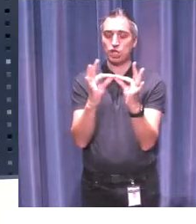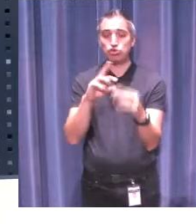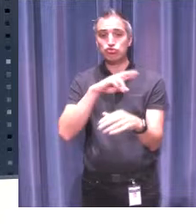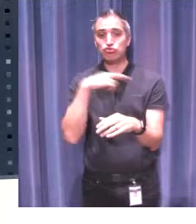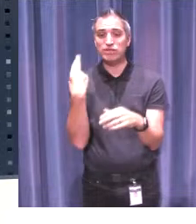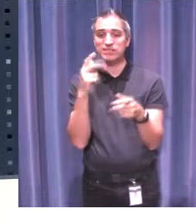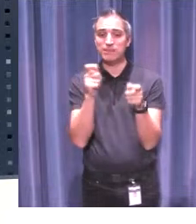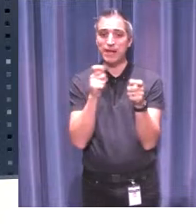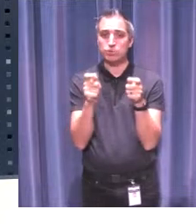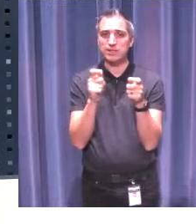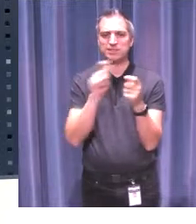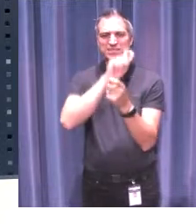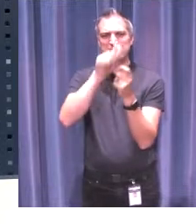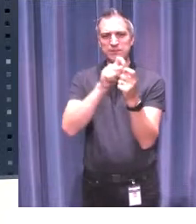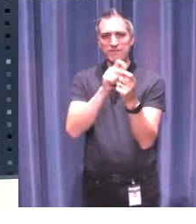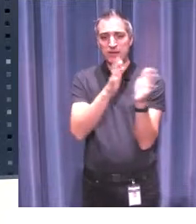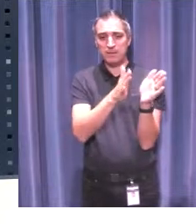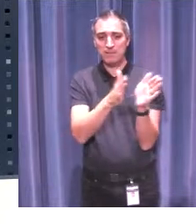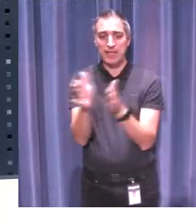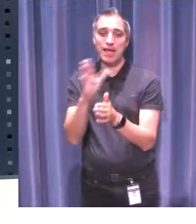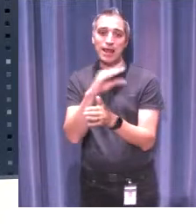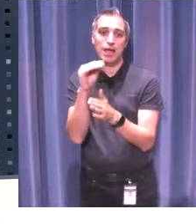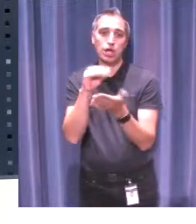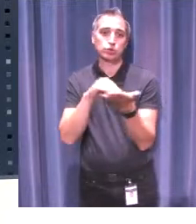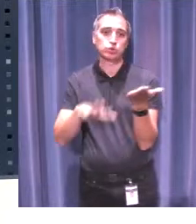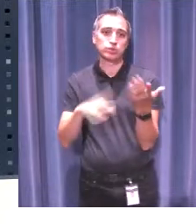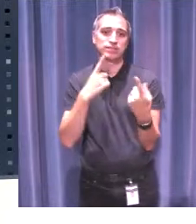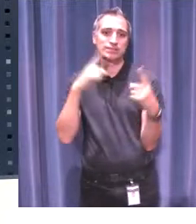plan, and student success rates.